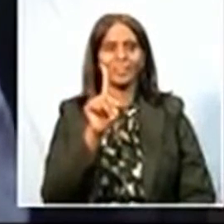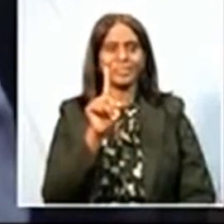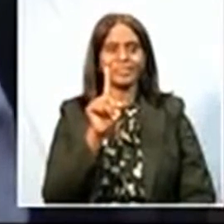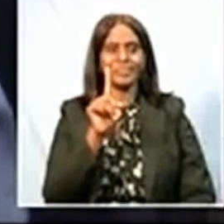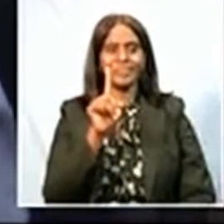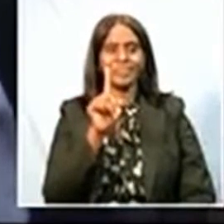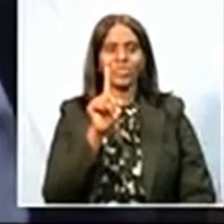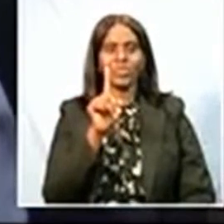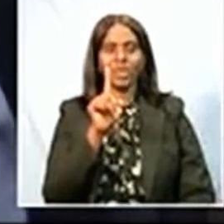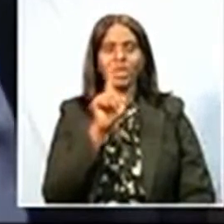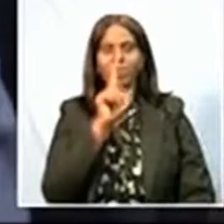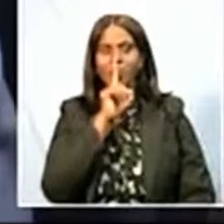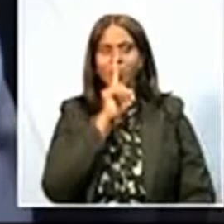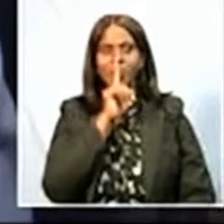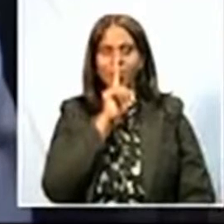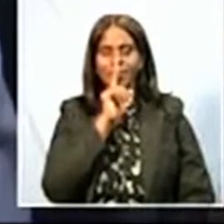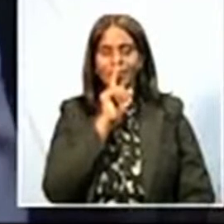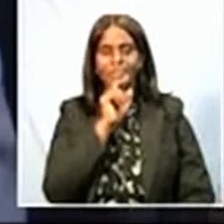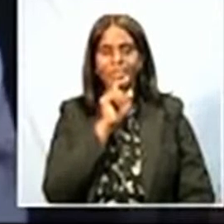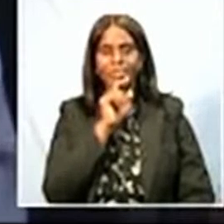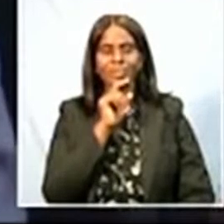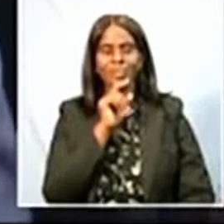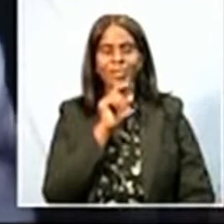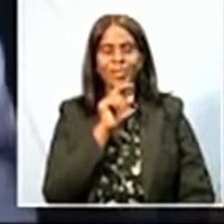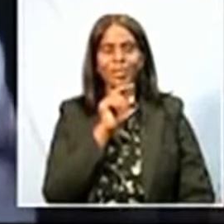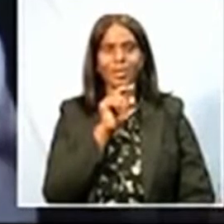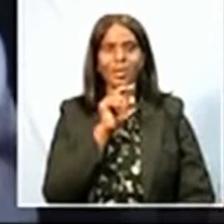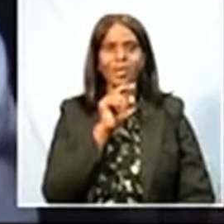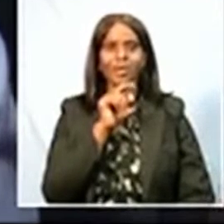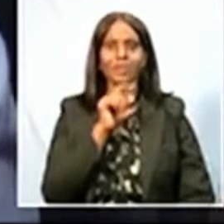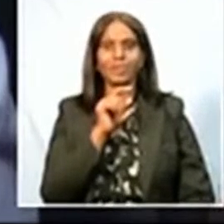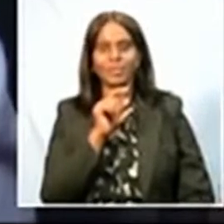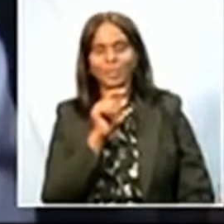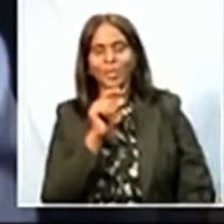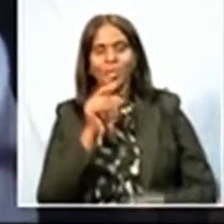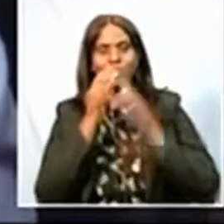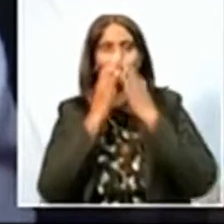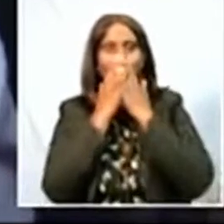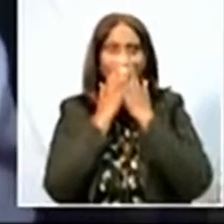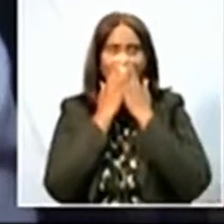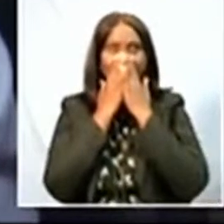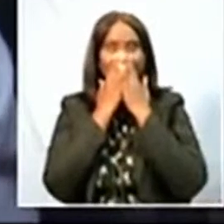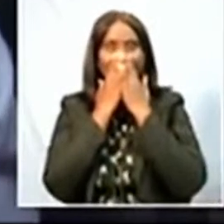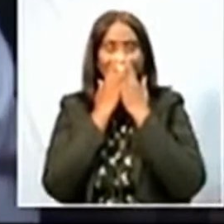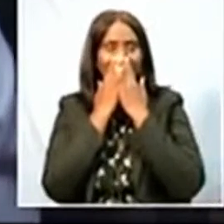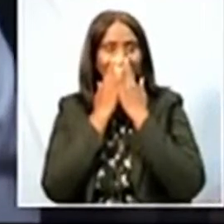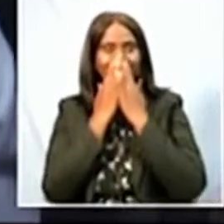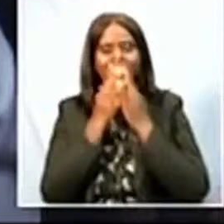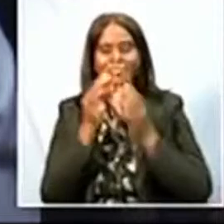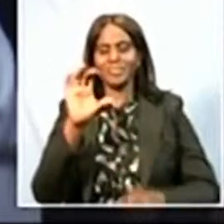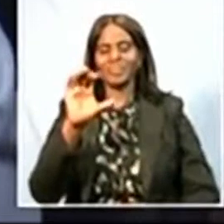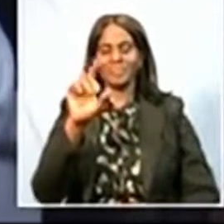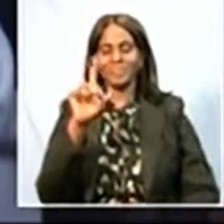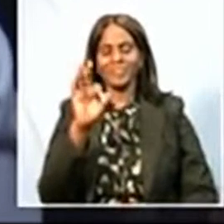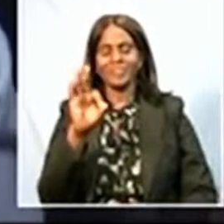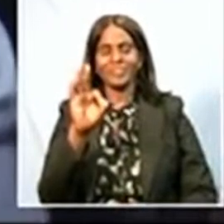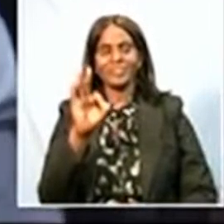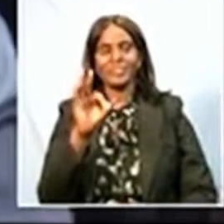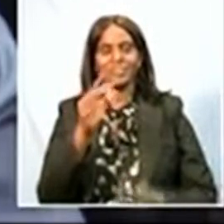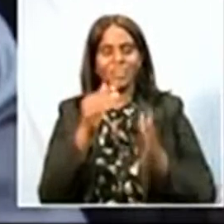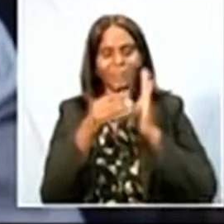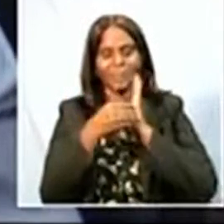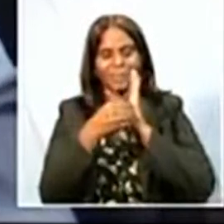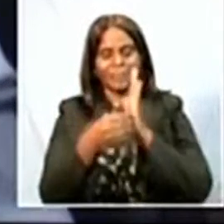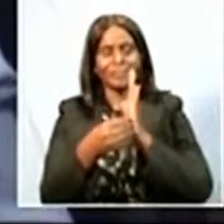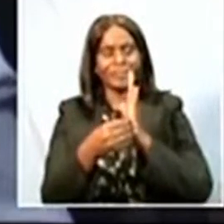that, the National Youth Police also going against the CDF Act and the CDF guidelines.